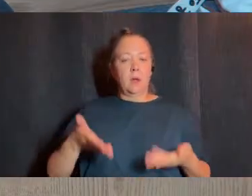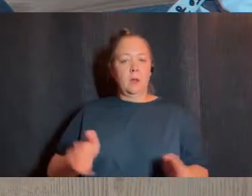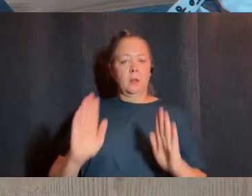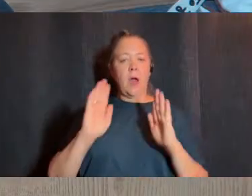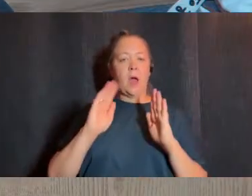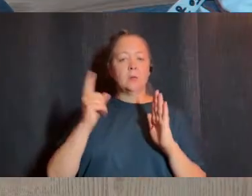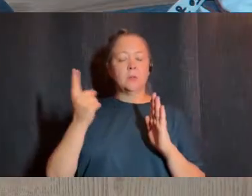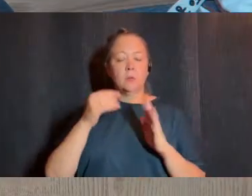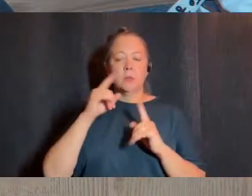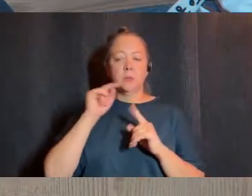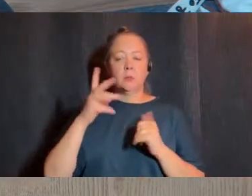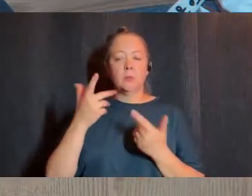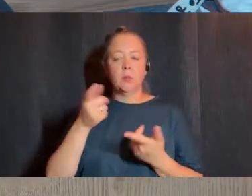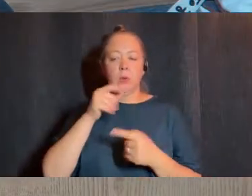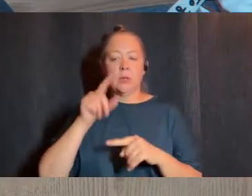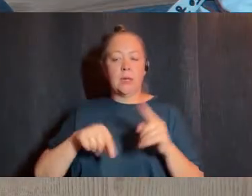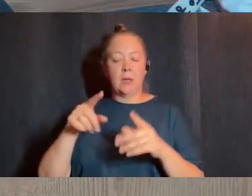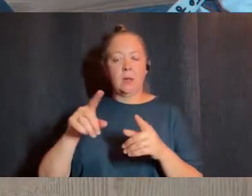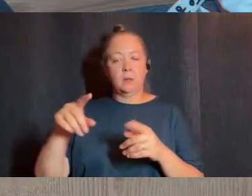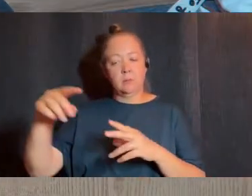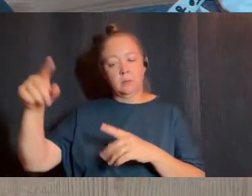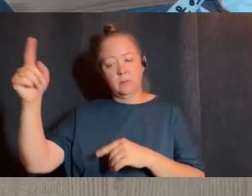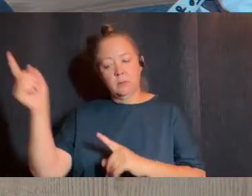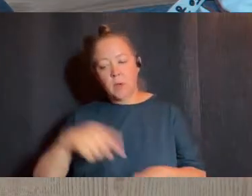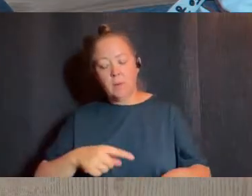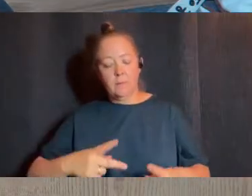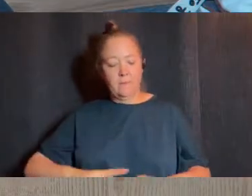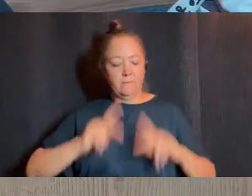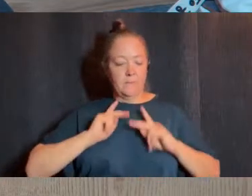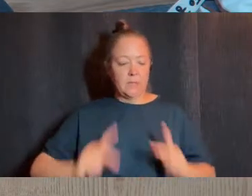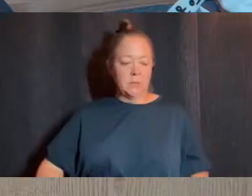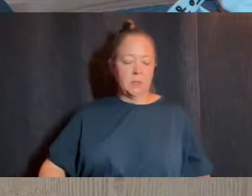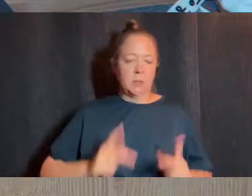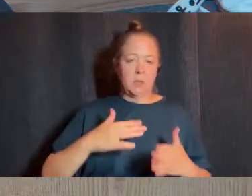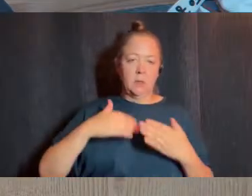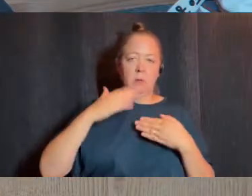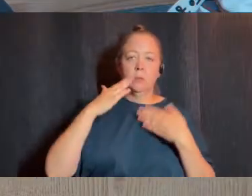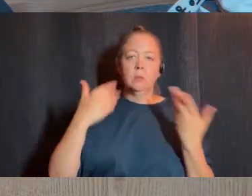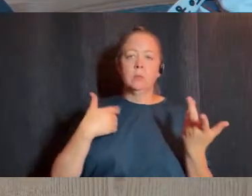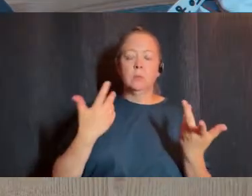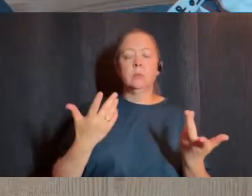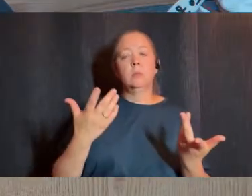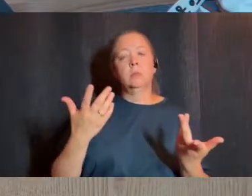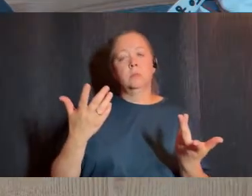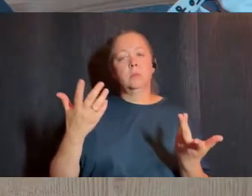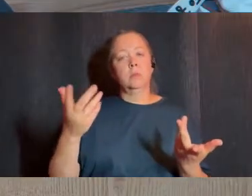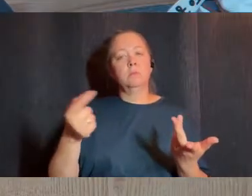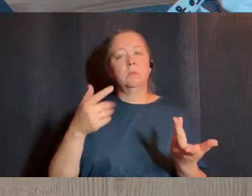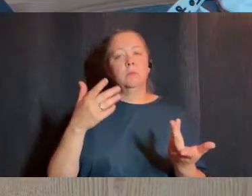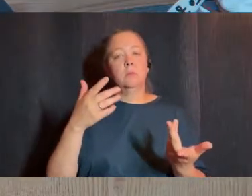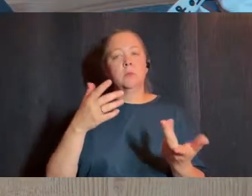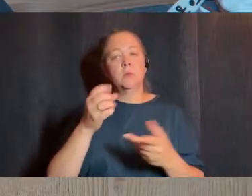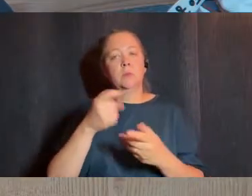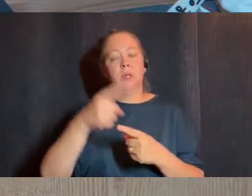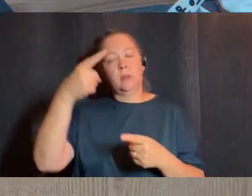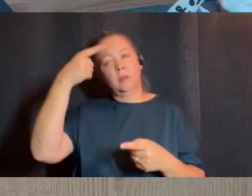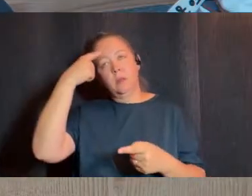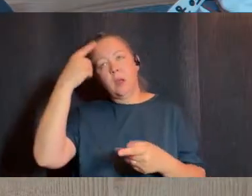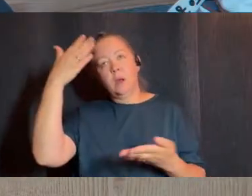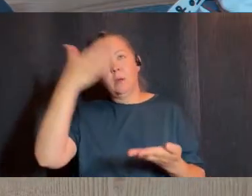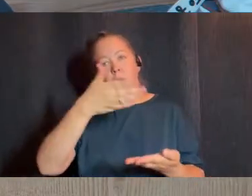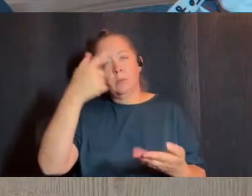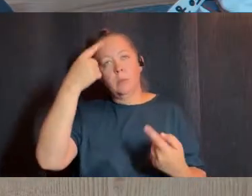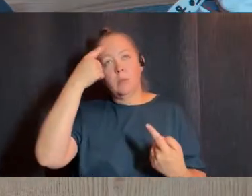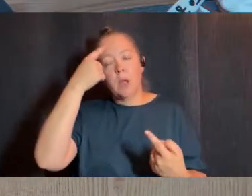be fully engaged in the meeting, present in mind, in intention, and in judgment, even if not present in the room. And while nothing was